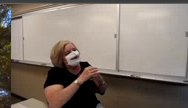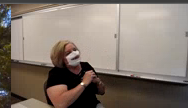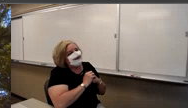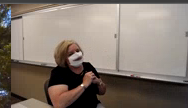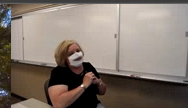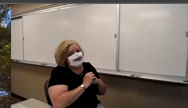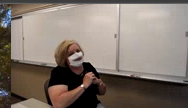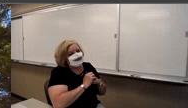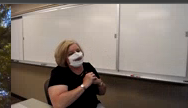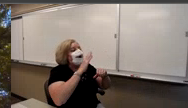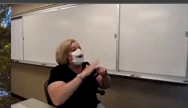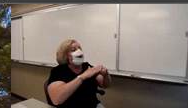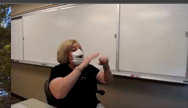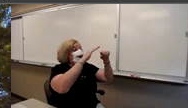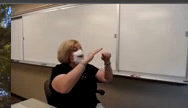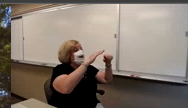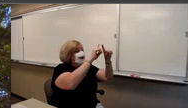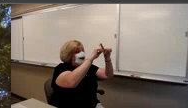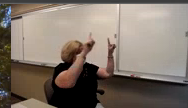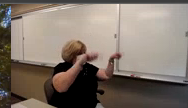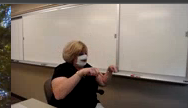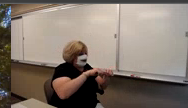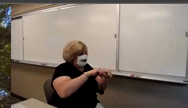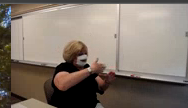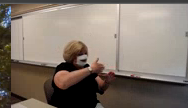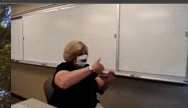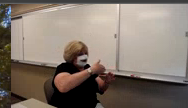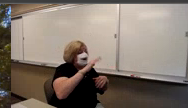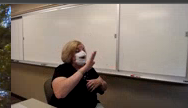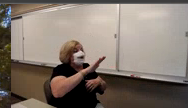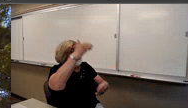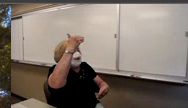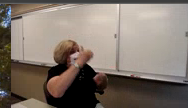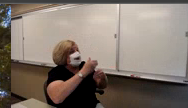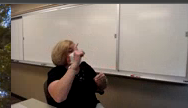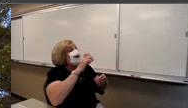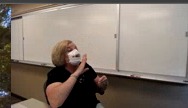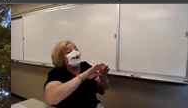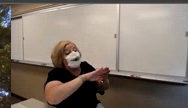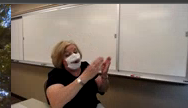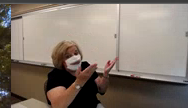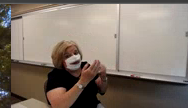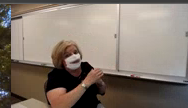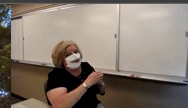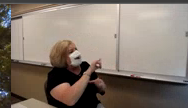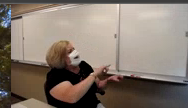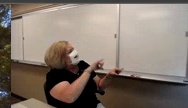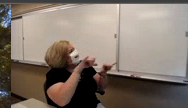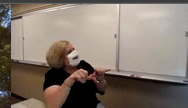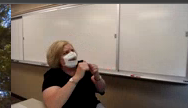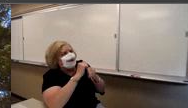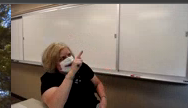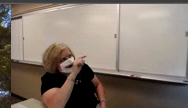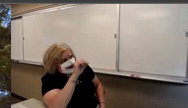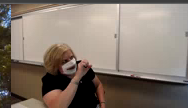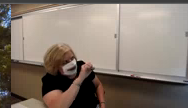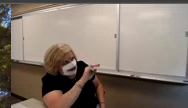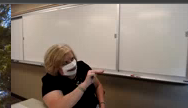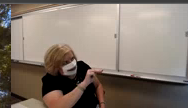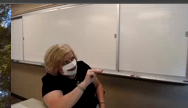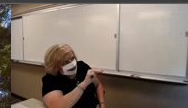On the screen share, your window has to be open. And this is very similar to Zoom, right? So